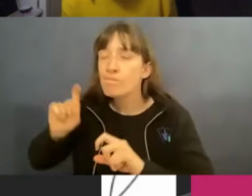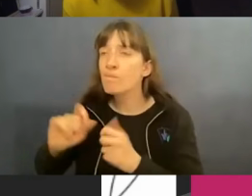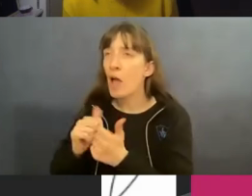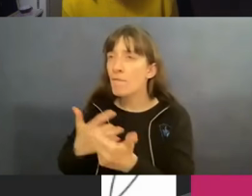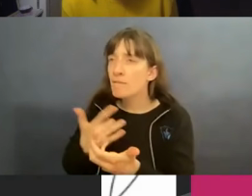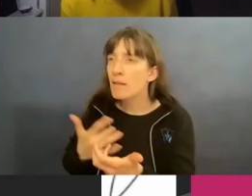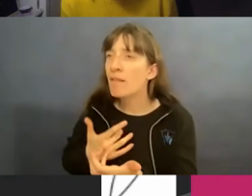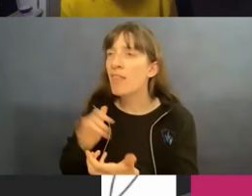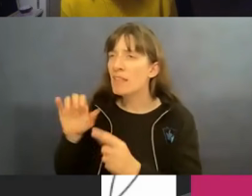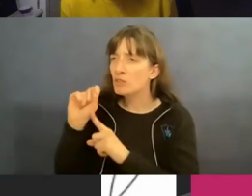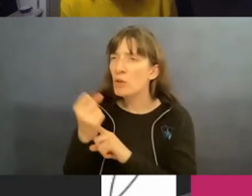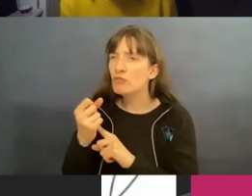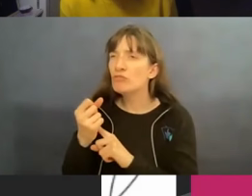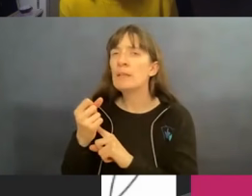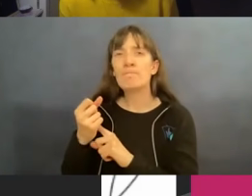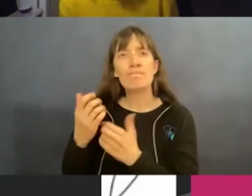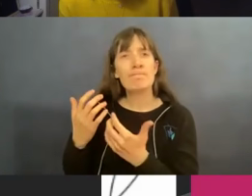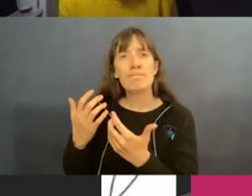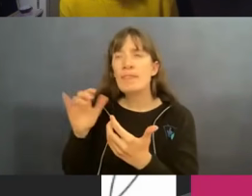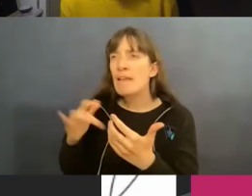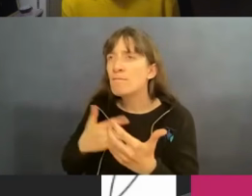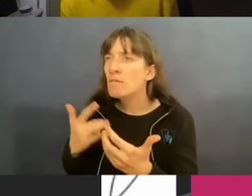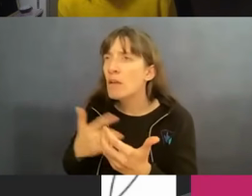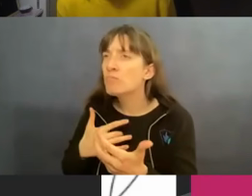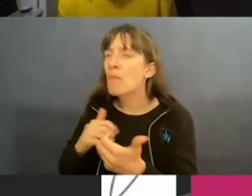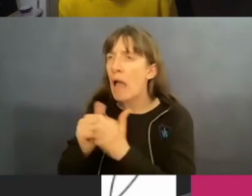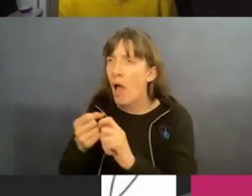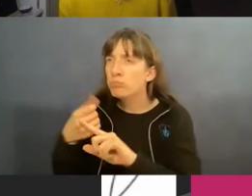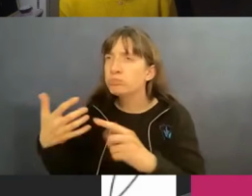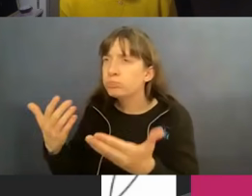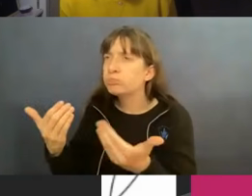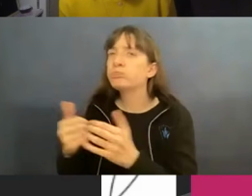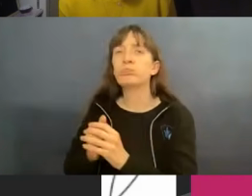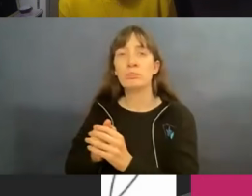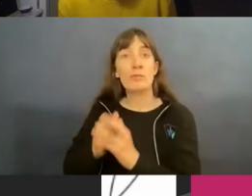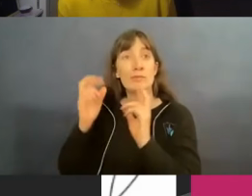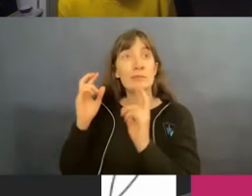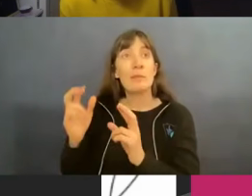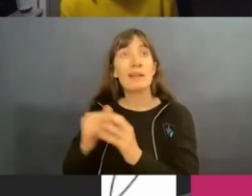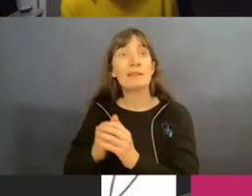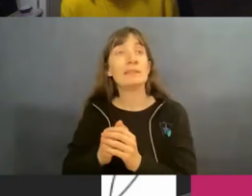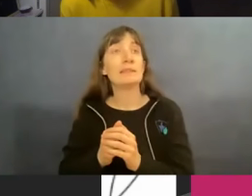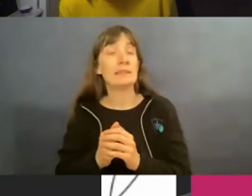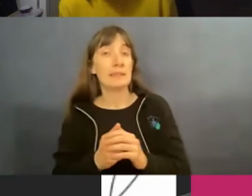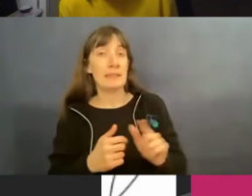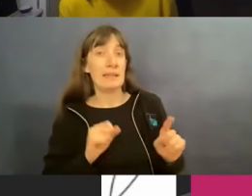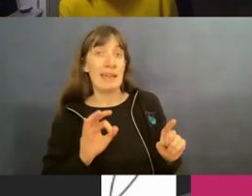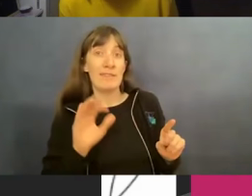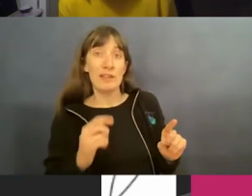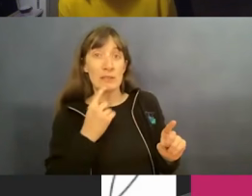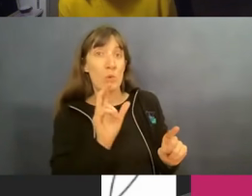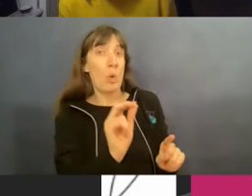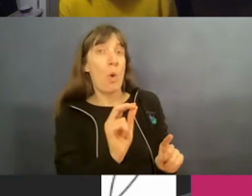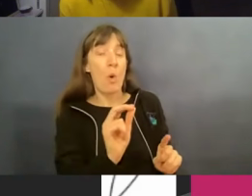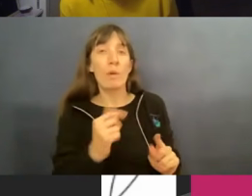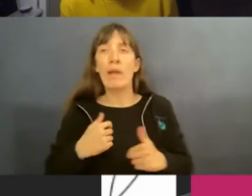was that like for you? What are you thinking about? And again, respecting no's and answers. So if the child says, no, I don't, well, not continuing to